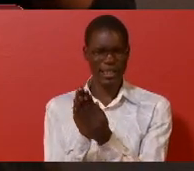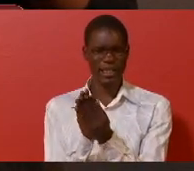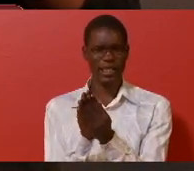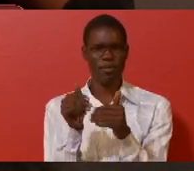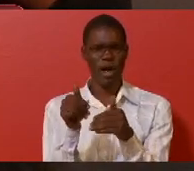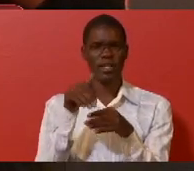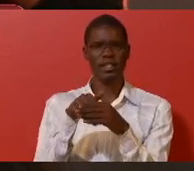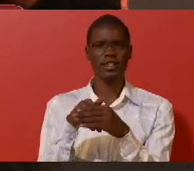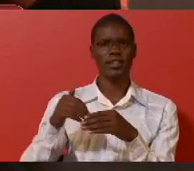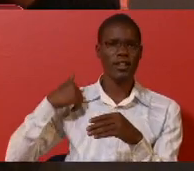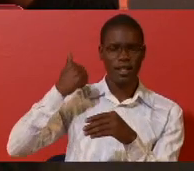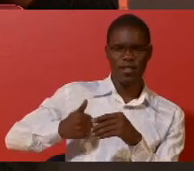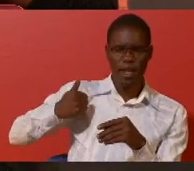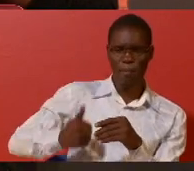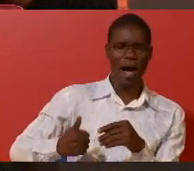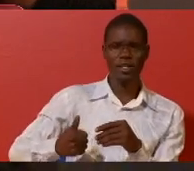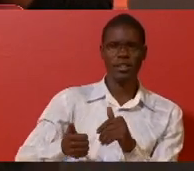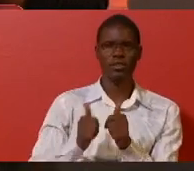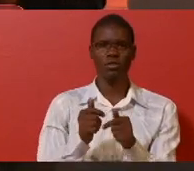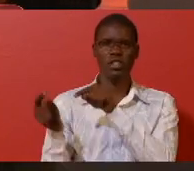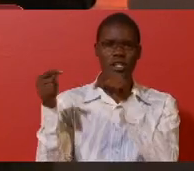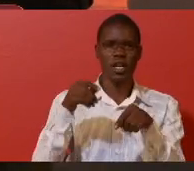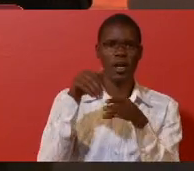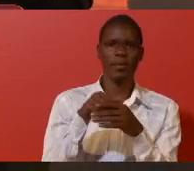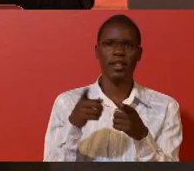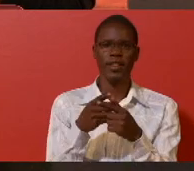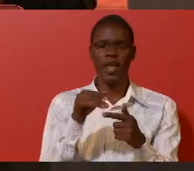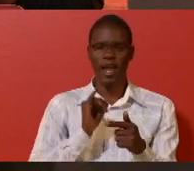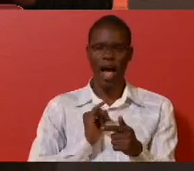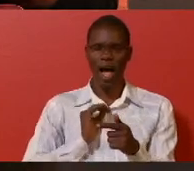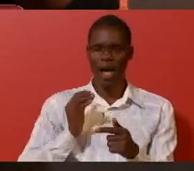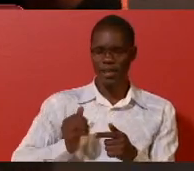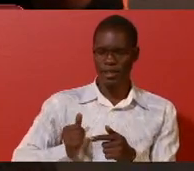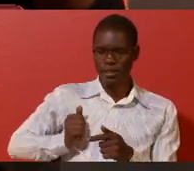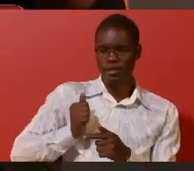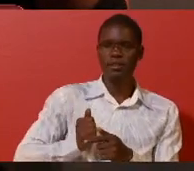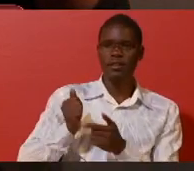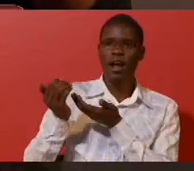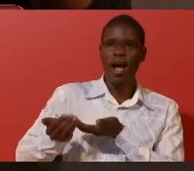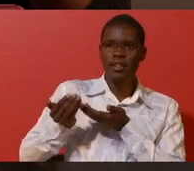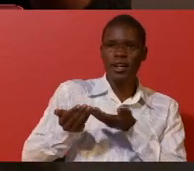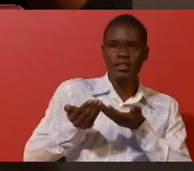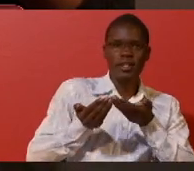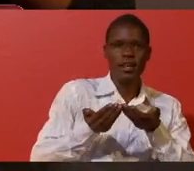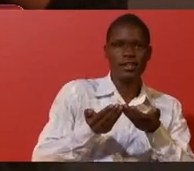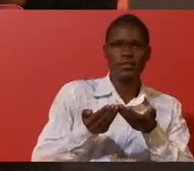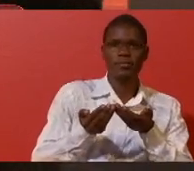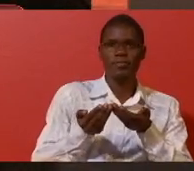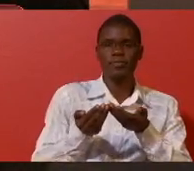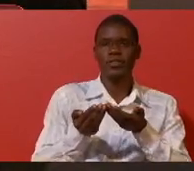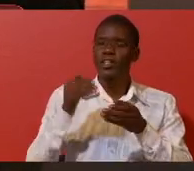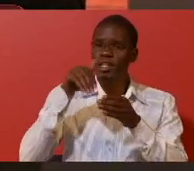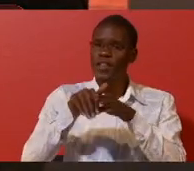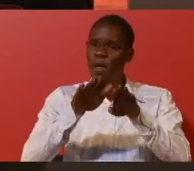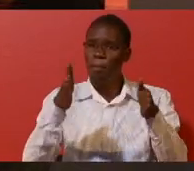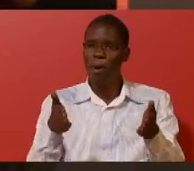the bag that it came in, and I carry it with me. It doesn't get packed in the boxes, it doesn't get put